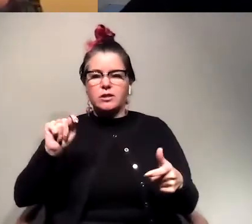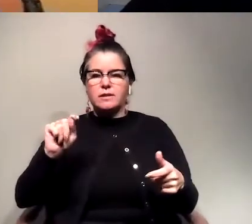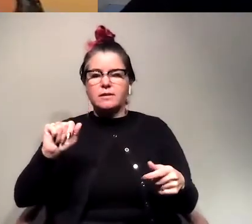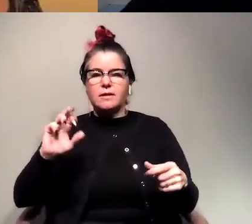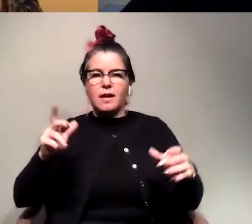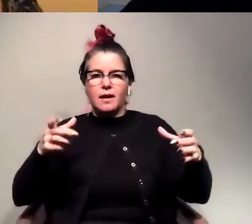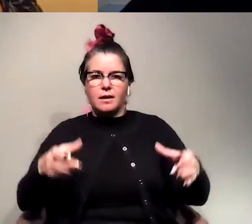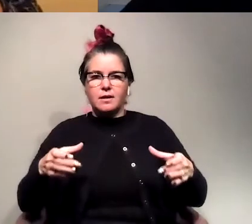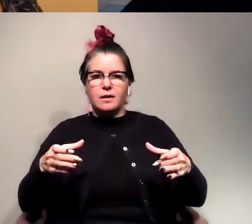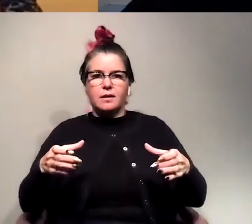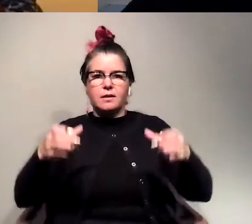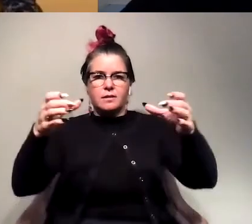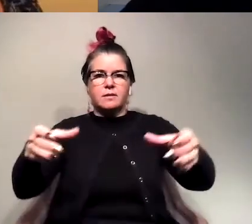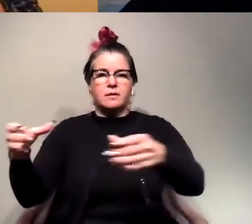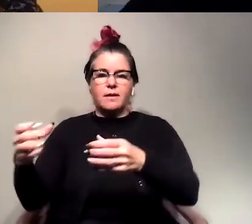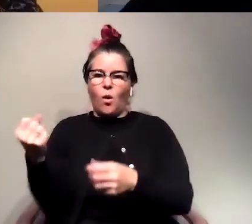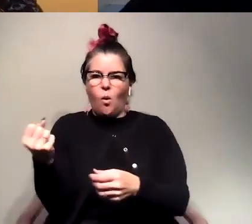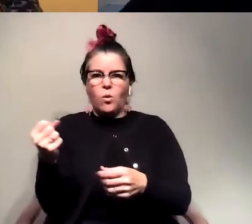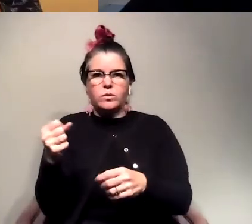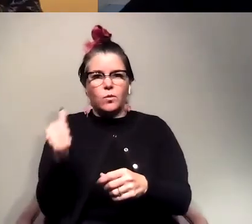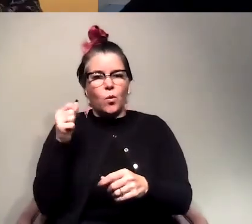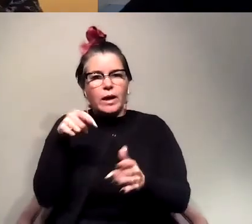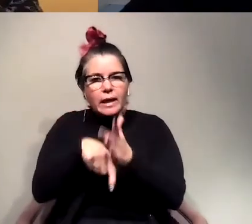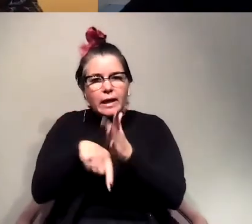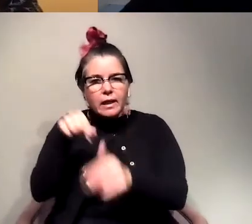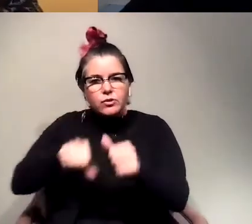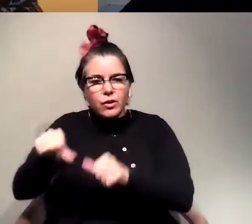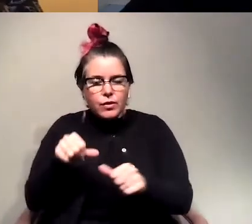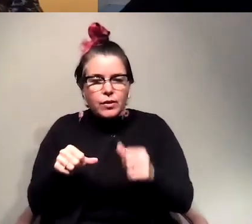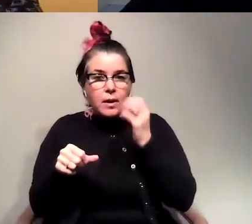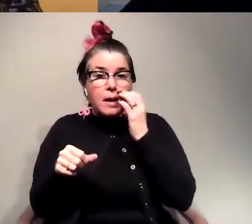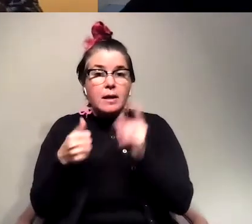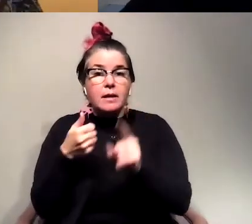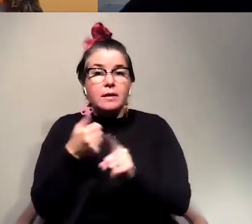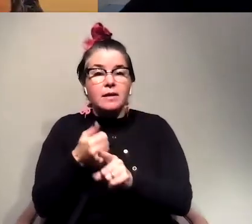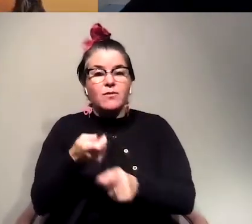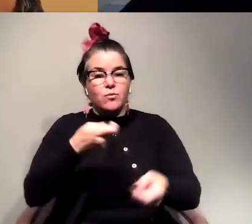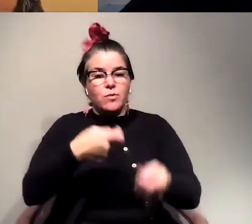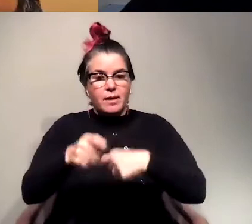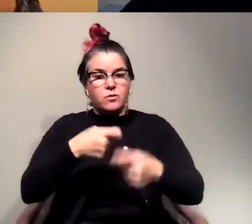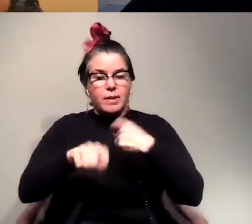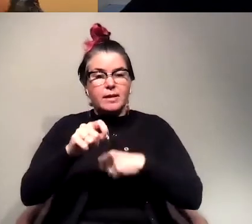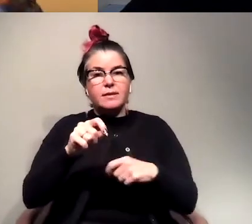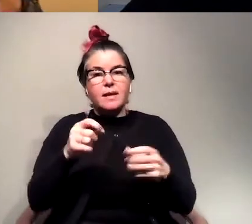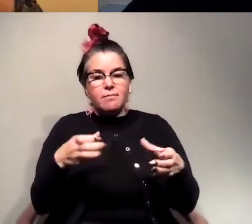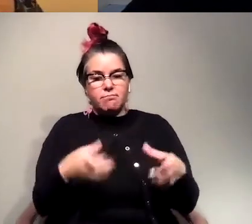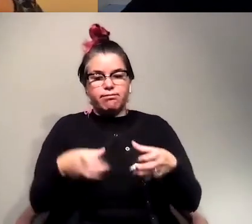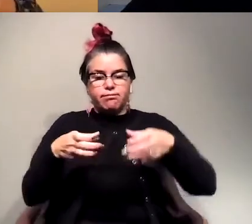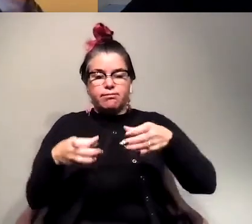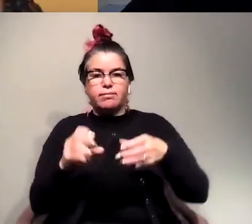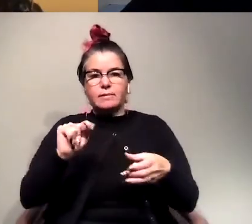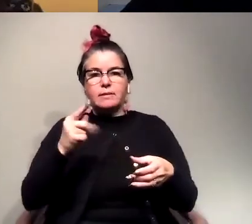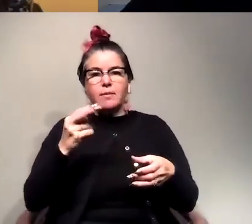you know, as a holding area, so they don't kill each other. And they have to replace those Tupperwares from time to time, because